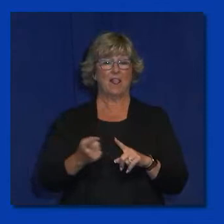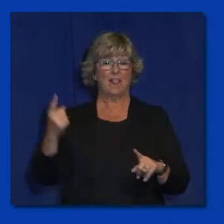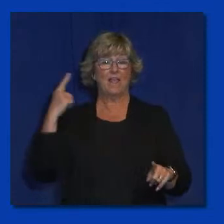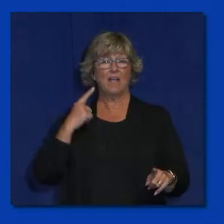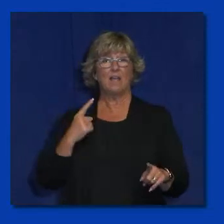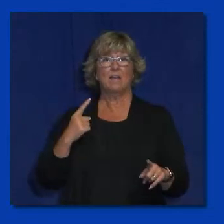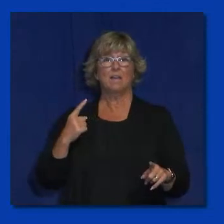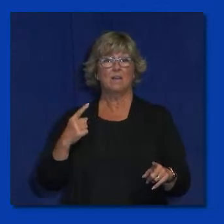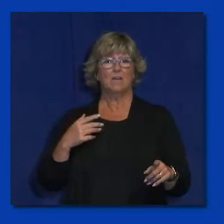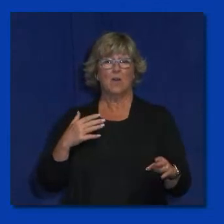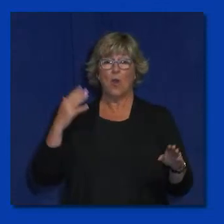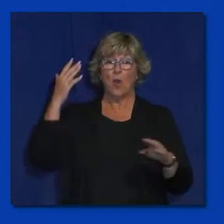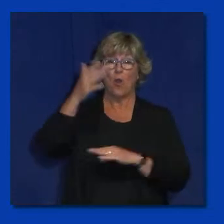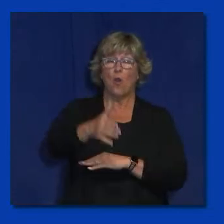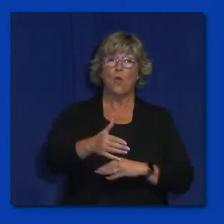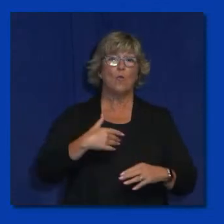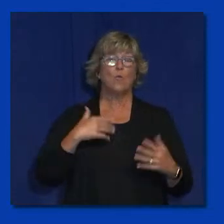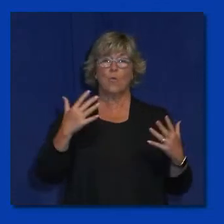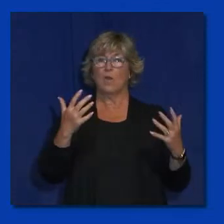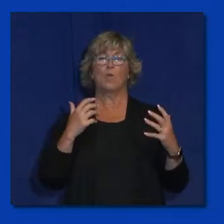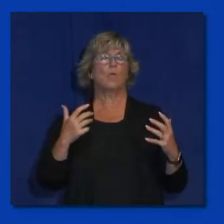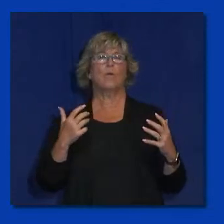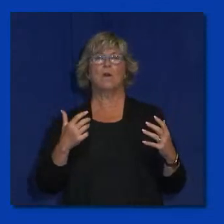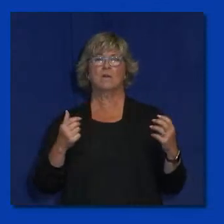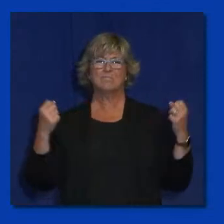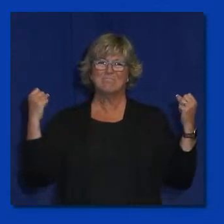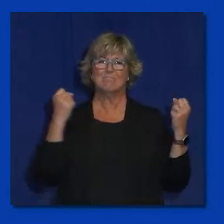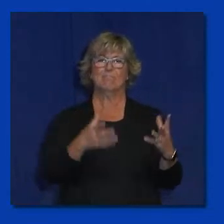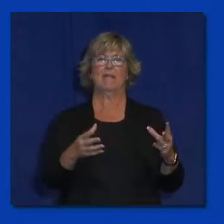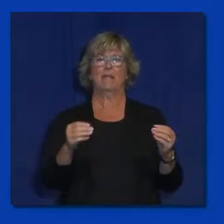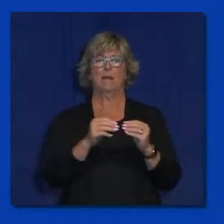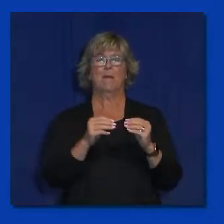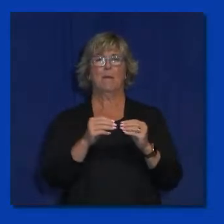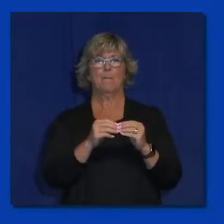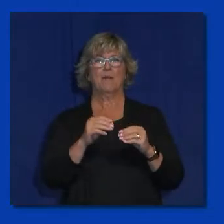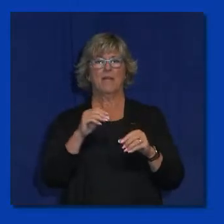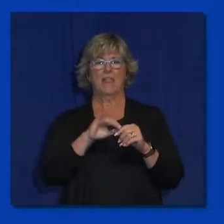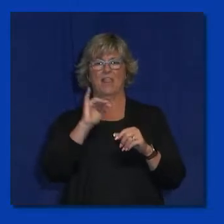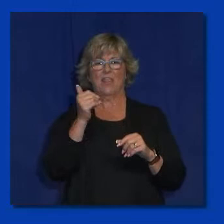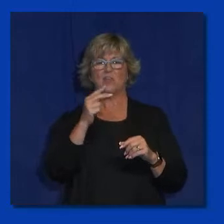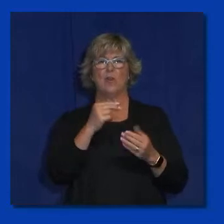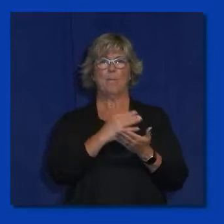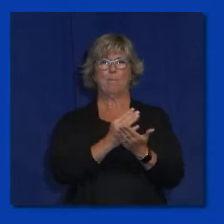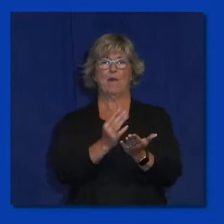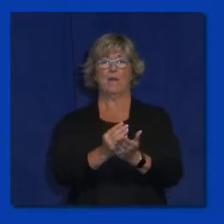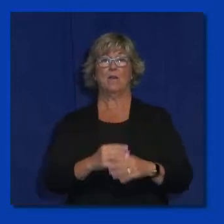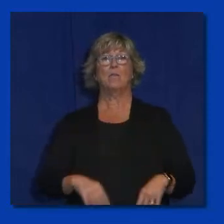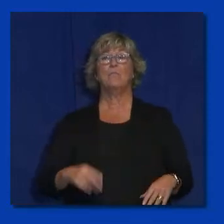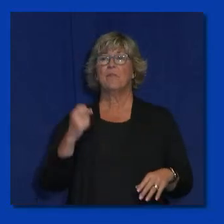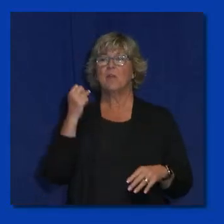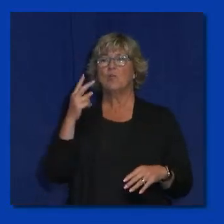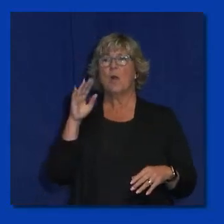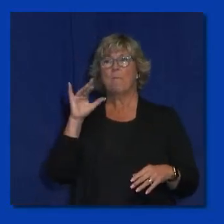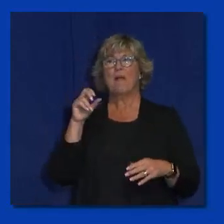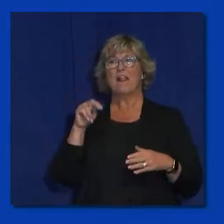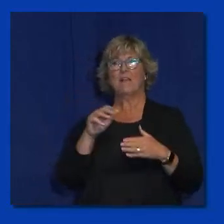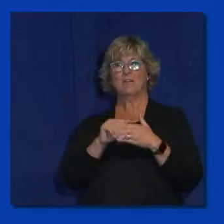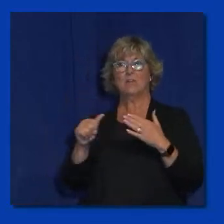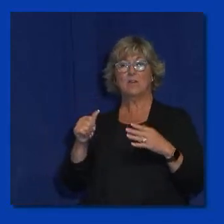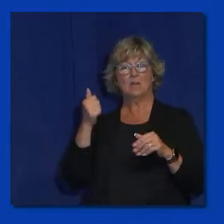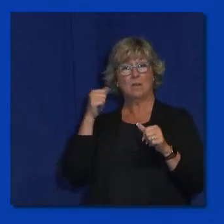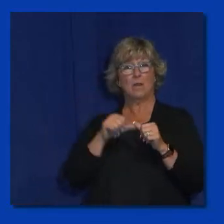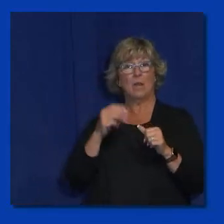year, oversubscribed. We want to 10X them this year. And that's reflected in the January budget. We got to get that done. $12 billion, just remind